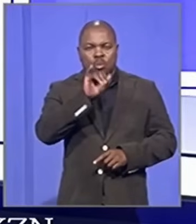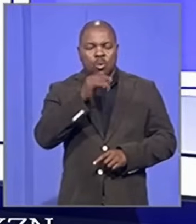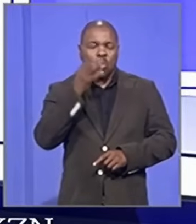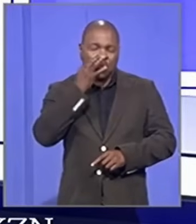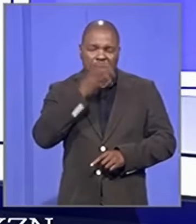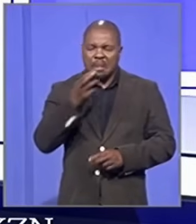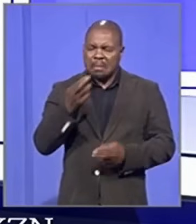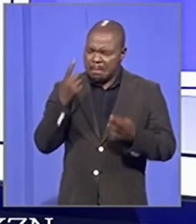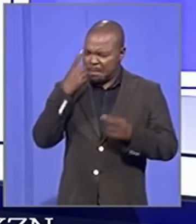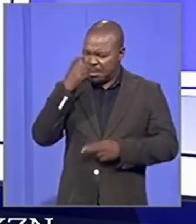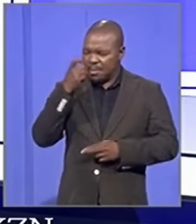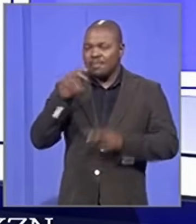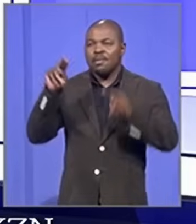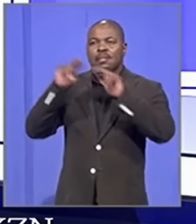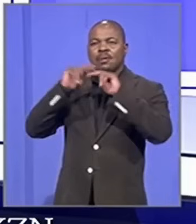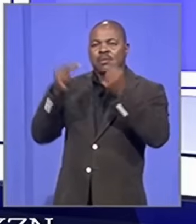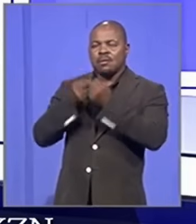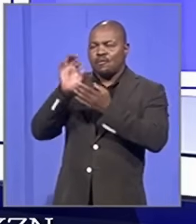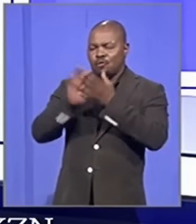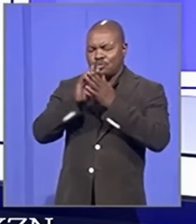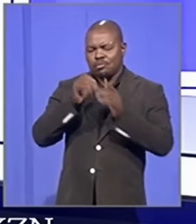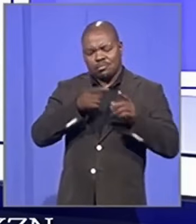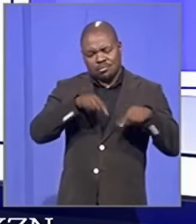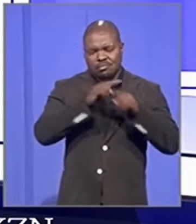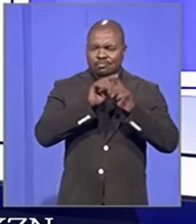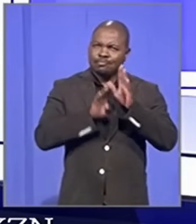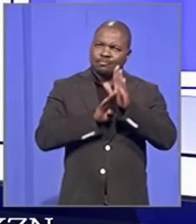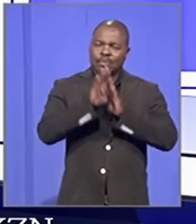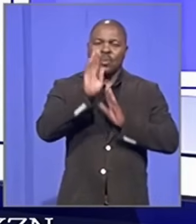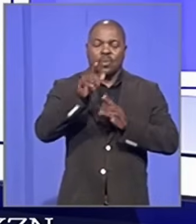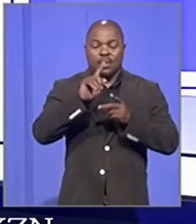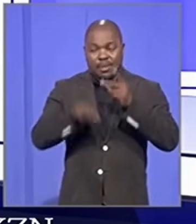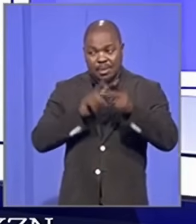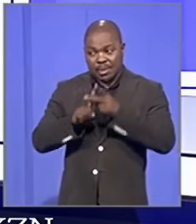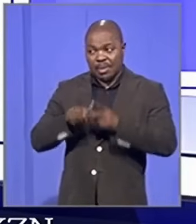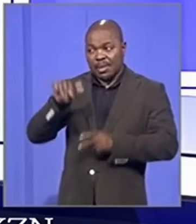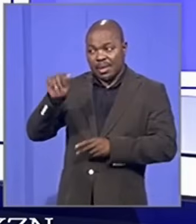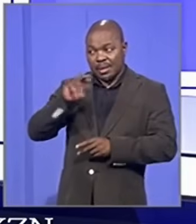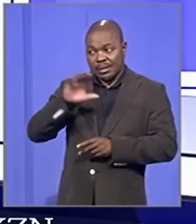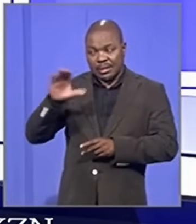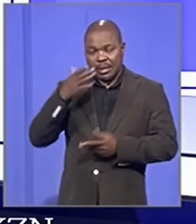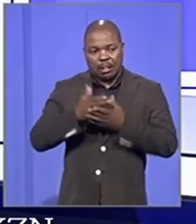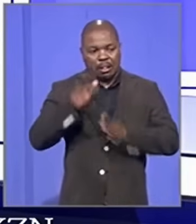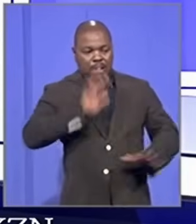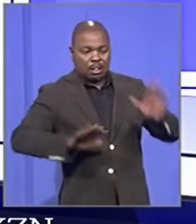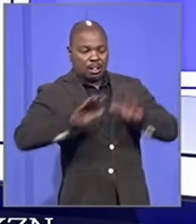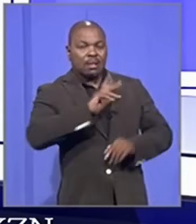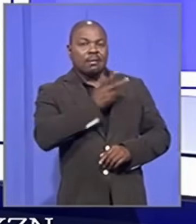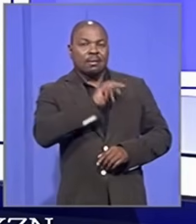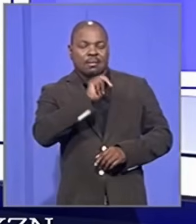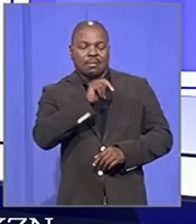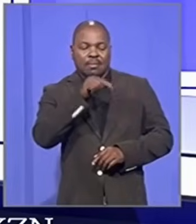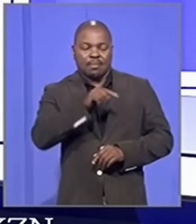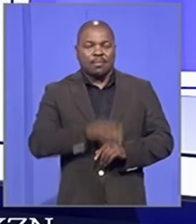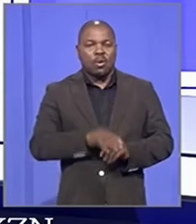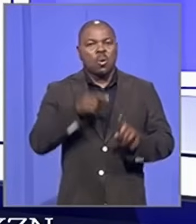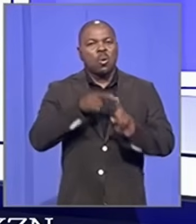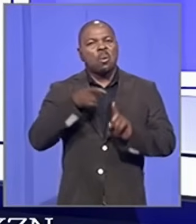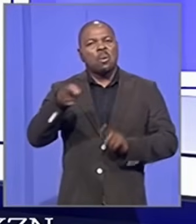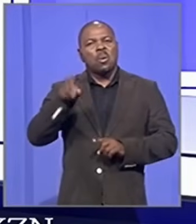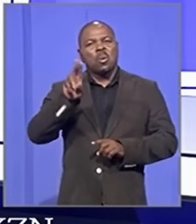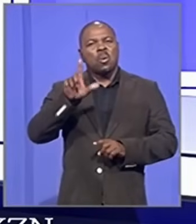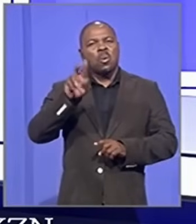šoma gabotse dikgethong tša bosetšhaba gomme seo se ka tliša letšhogo go mokgatlo wa ANC ka profenseng. Ntuli o be a bolela seo ka Ulundi